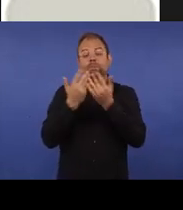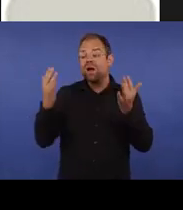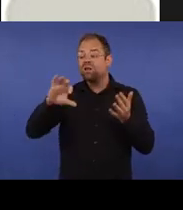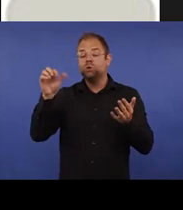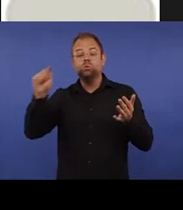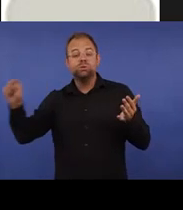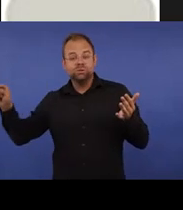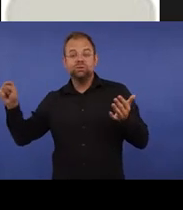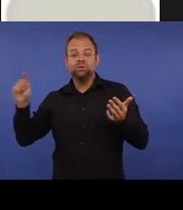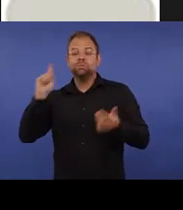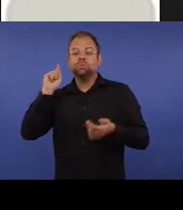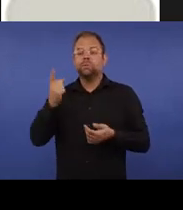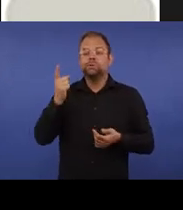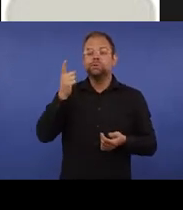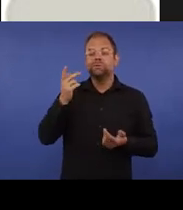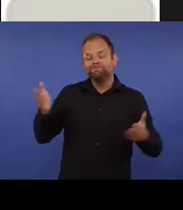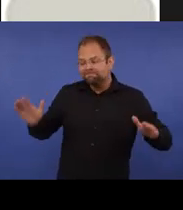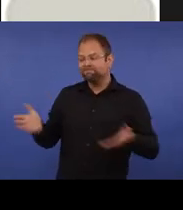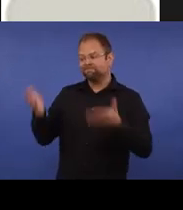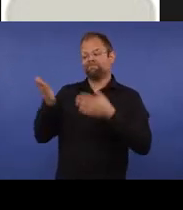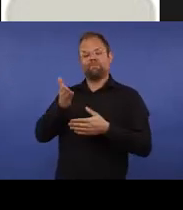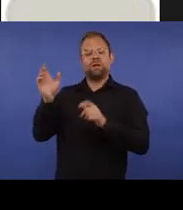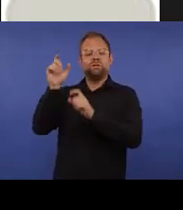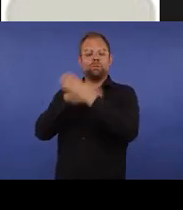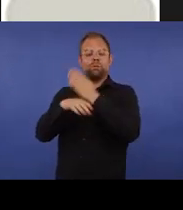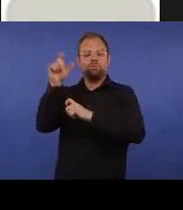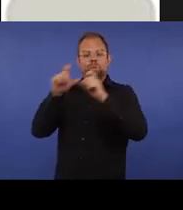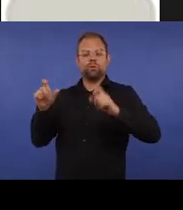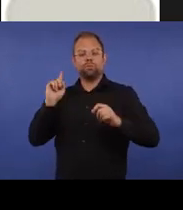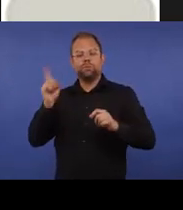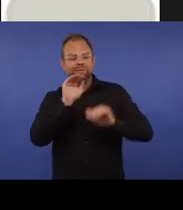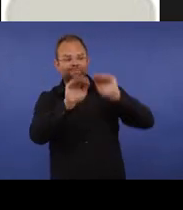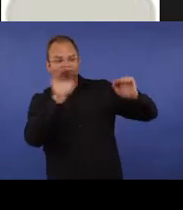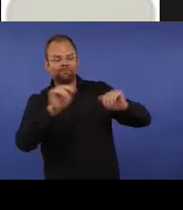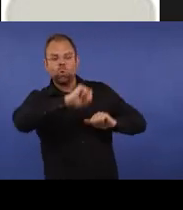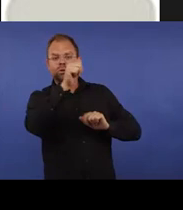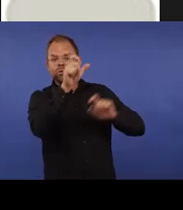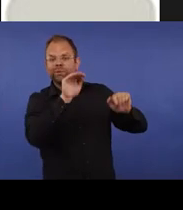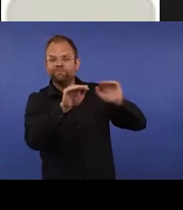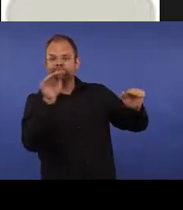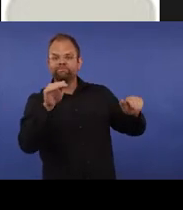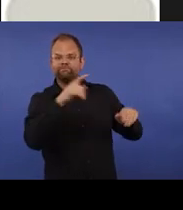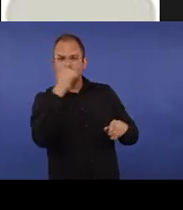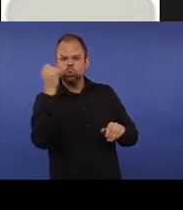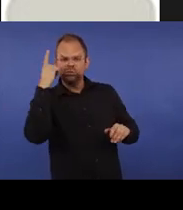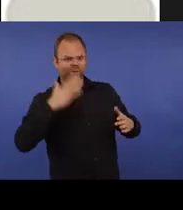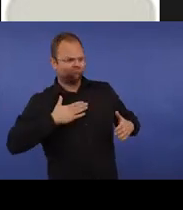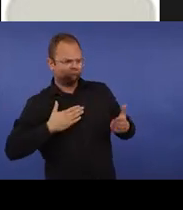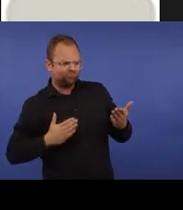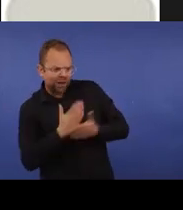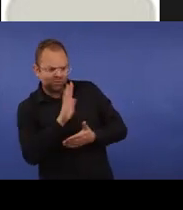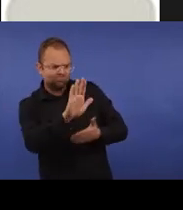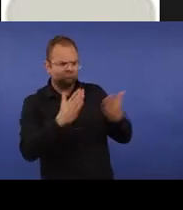peer support that all of our programs are involved with is so very important, helping people to be able